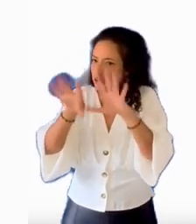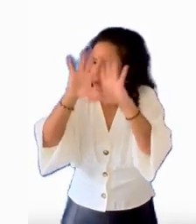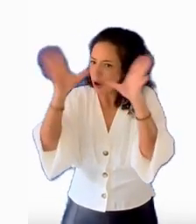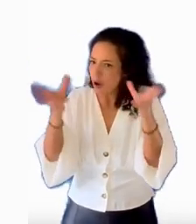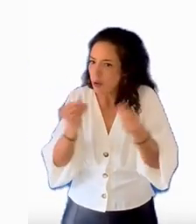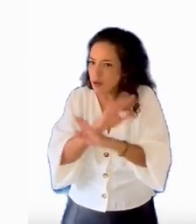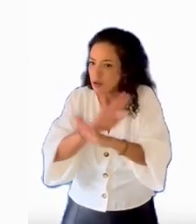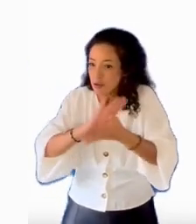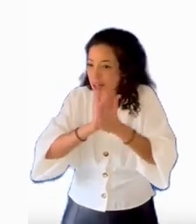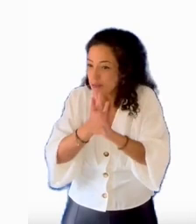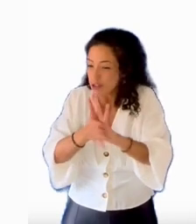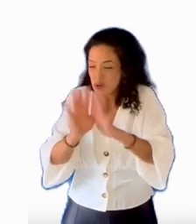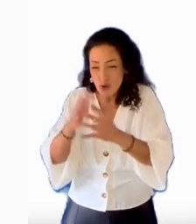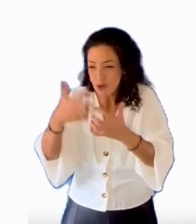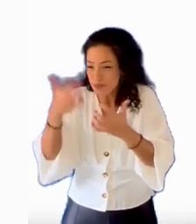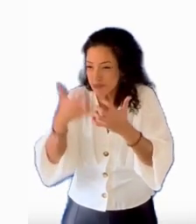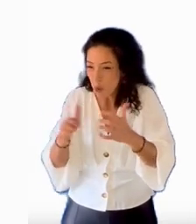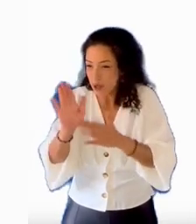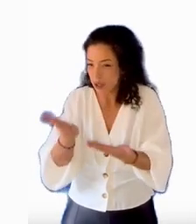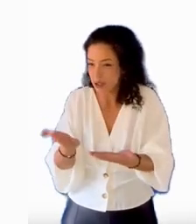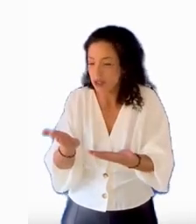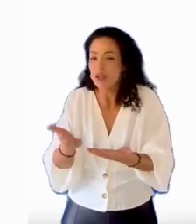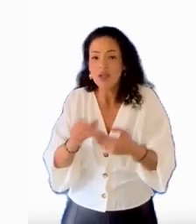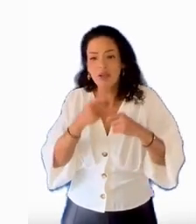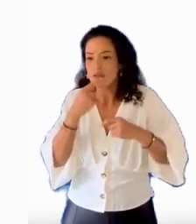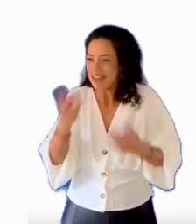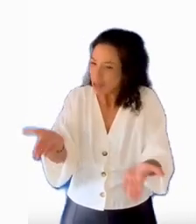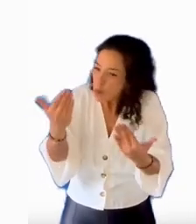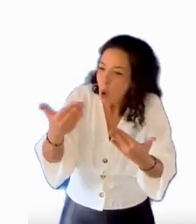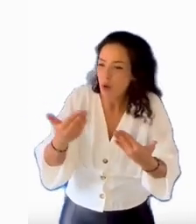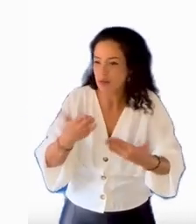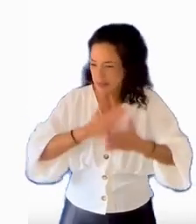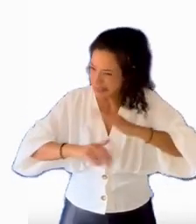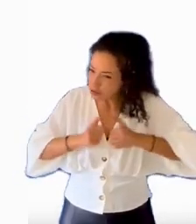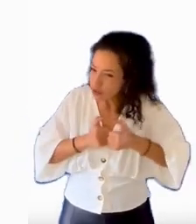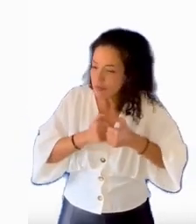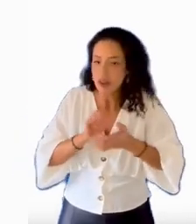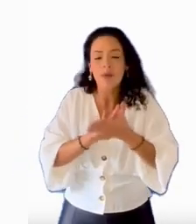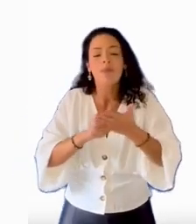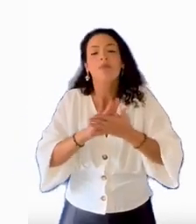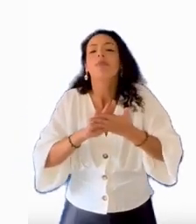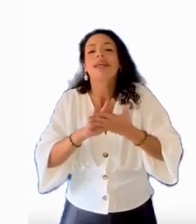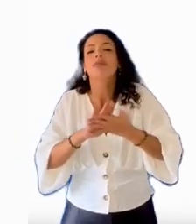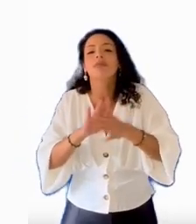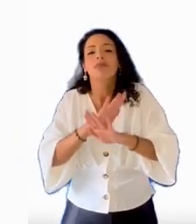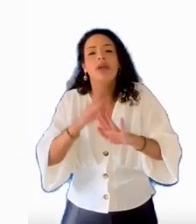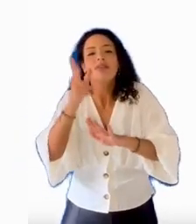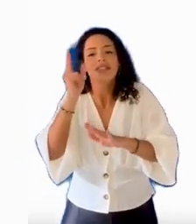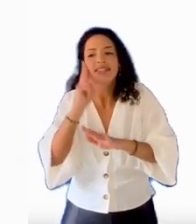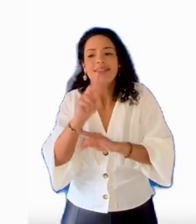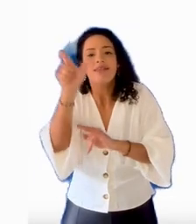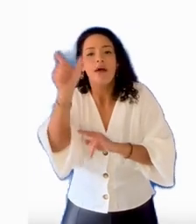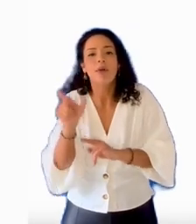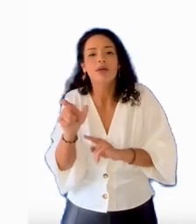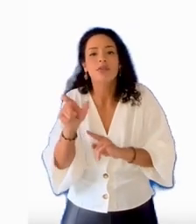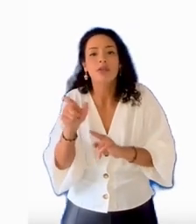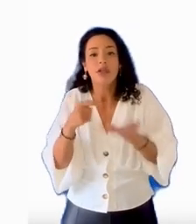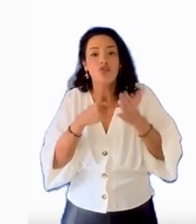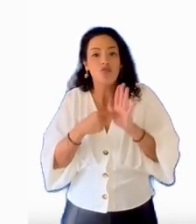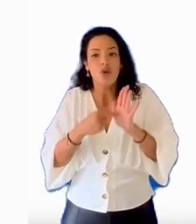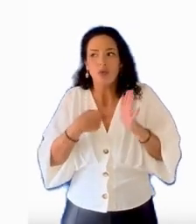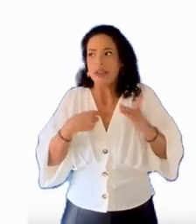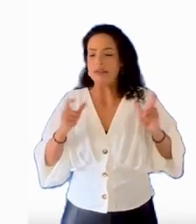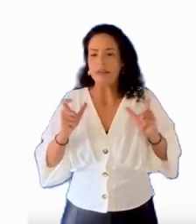broken nor damaged. To push gratitude says that we've not seen or heard someone and indicates our discomfort and unwillingness